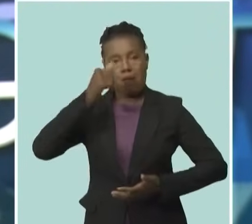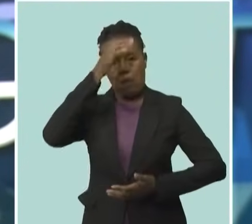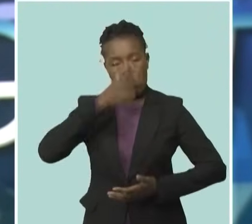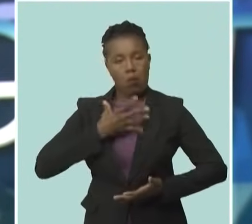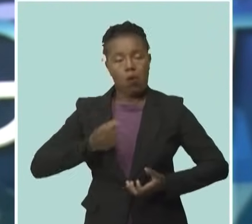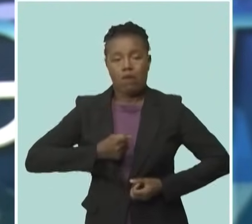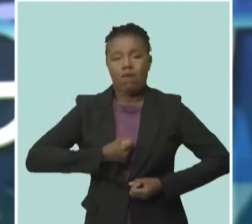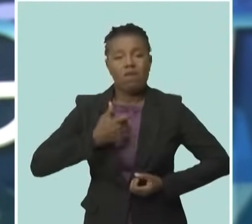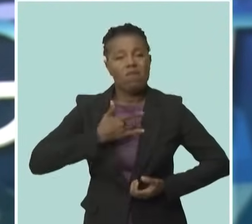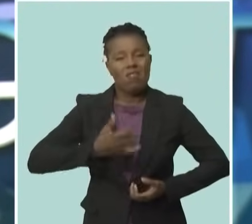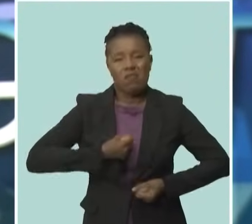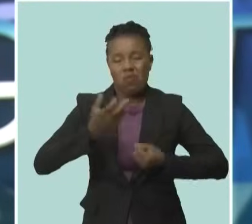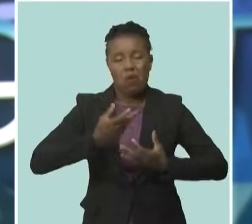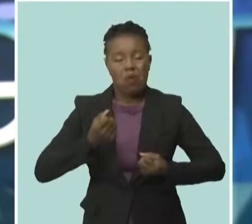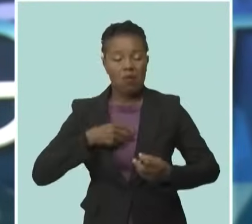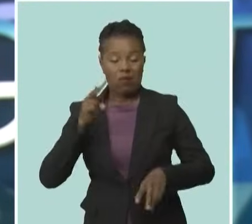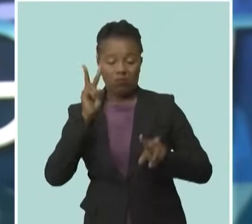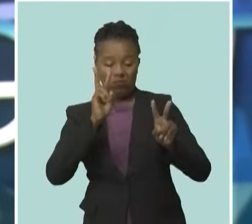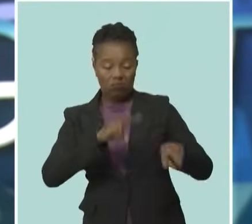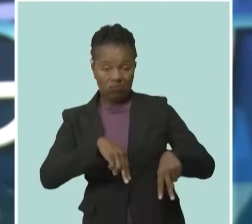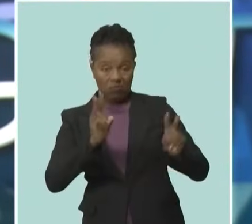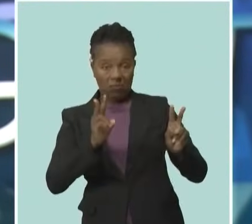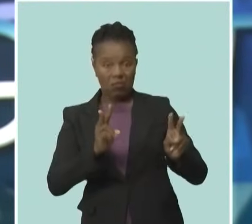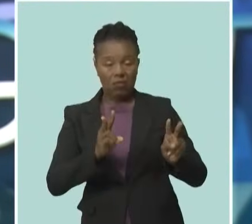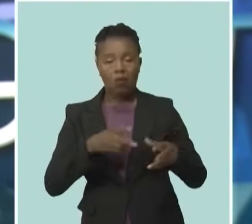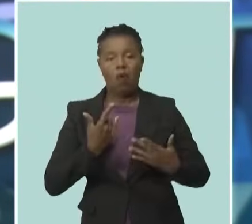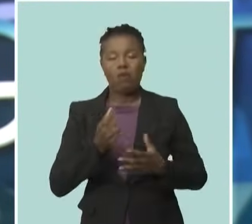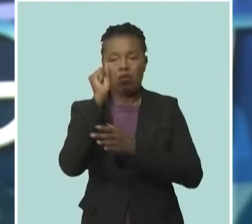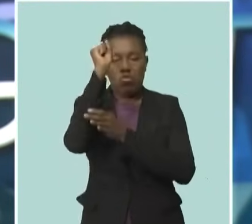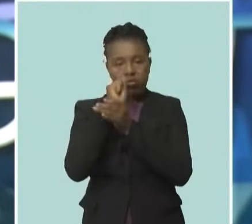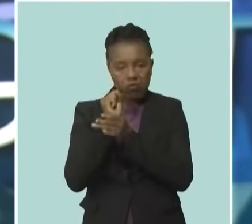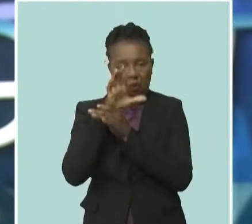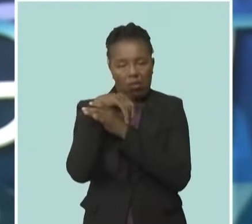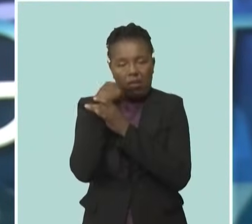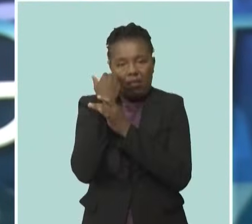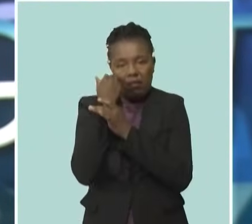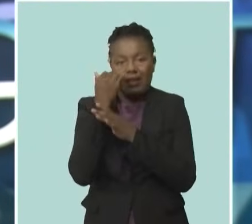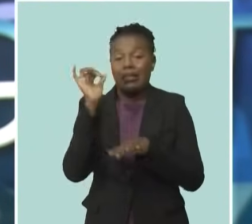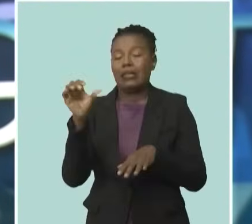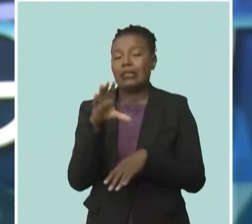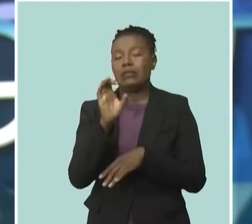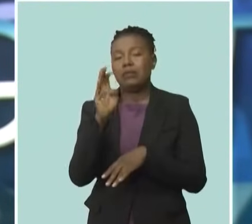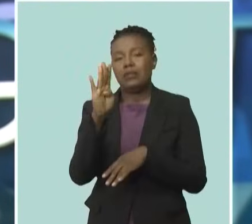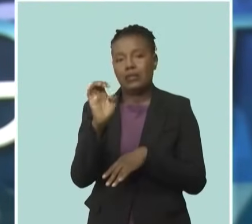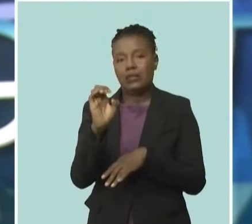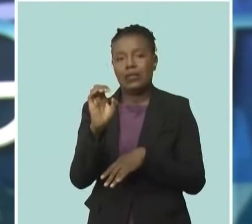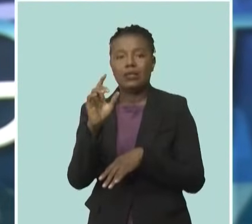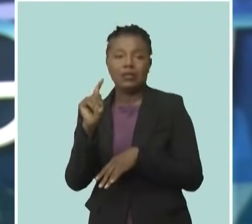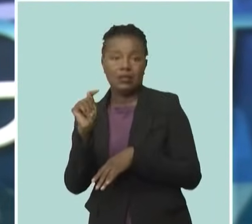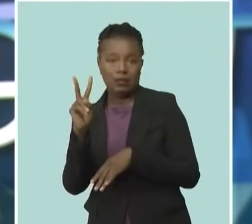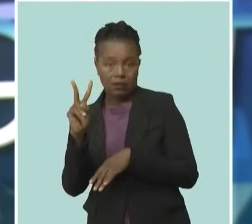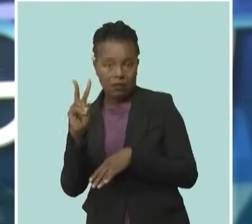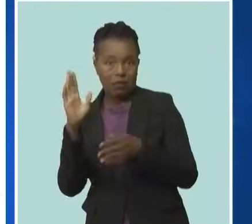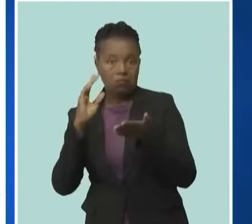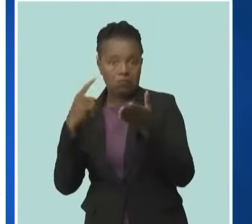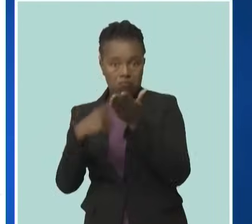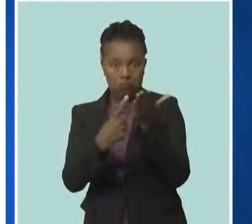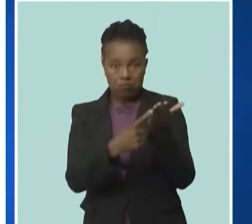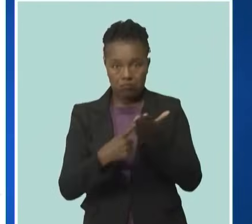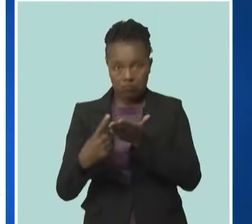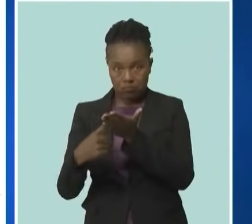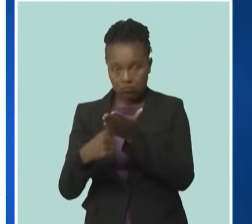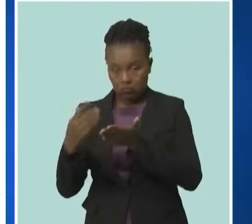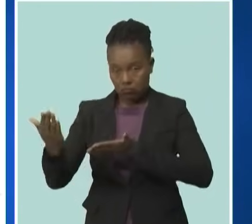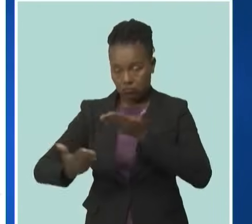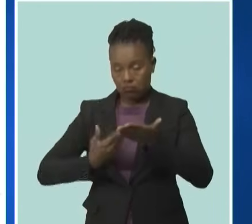being stereotyped or emasculated. Mr. Frederick was speaking as a guest on CBC TV's Morning Barbados. It is my